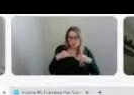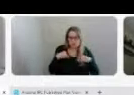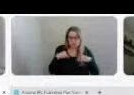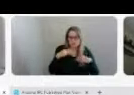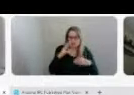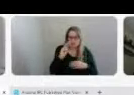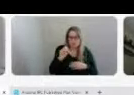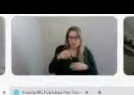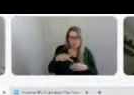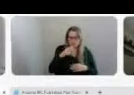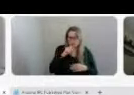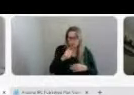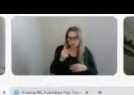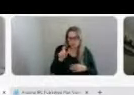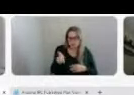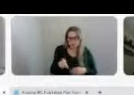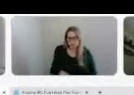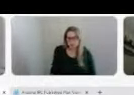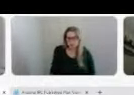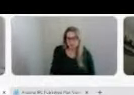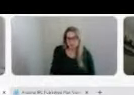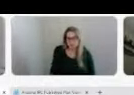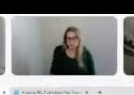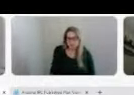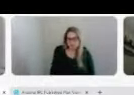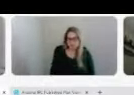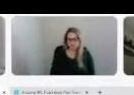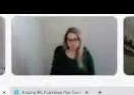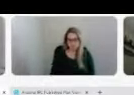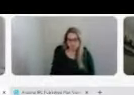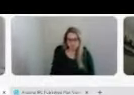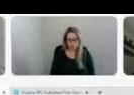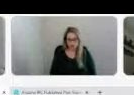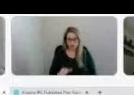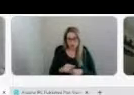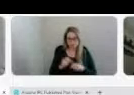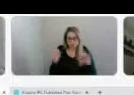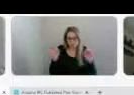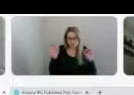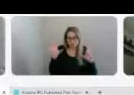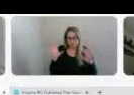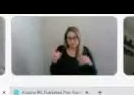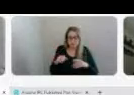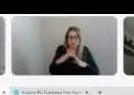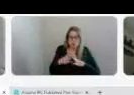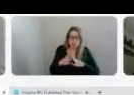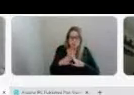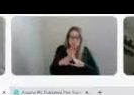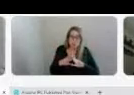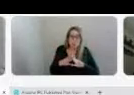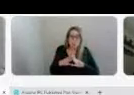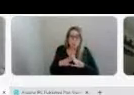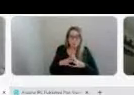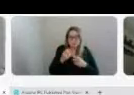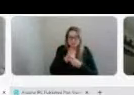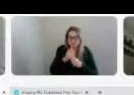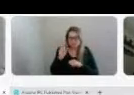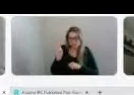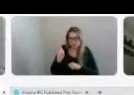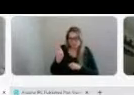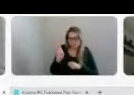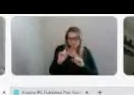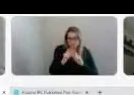map is unnecessary and we and detrimental this map promotes the goal of creating a safe republican district in a